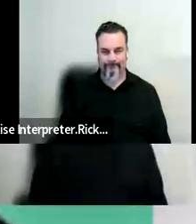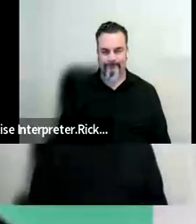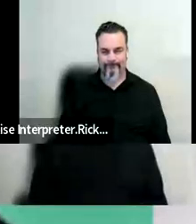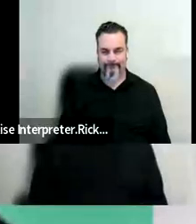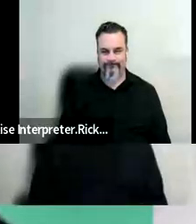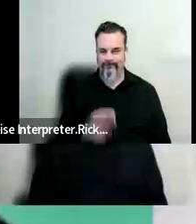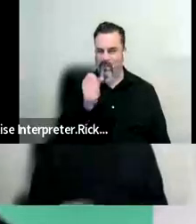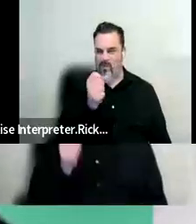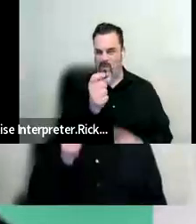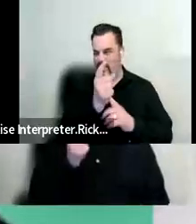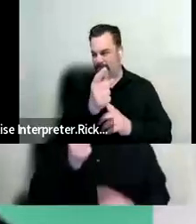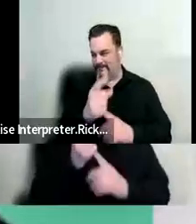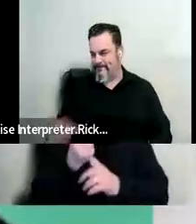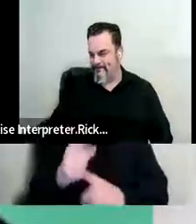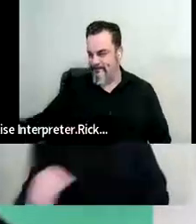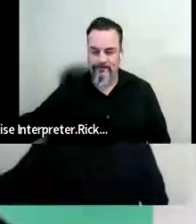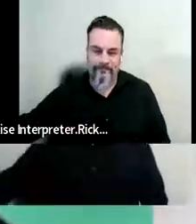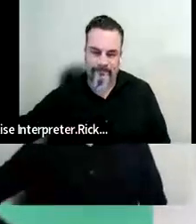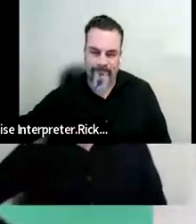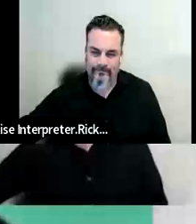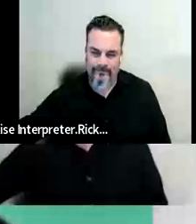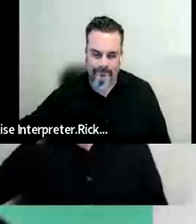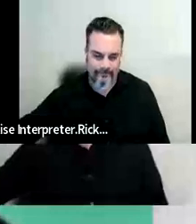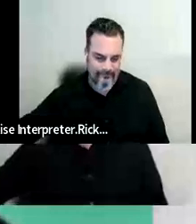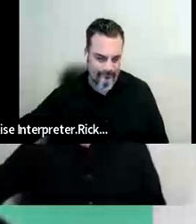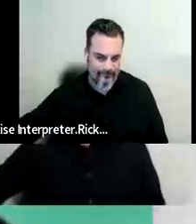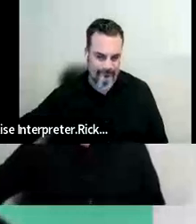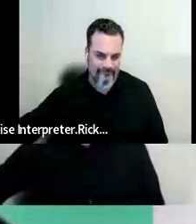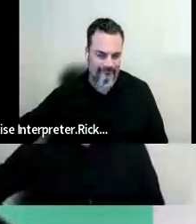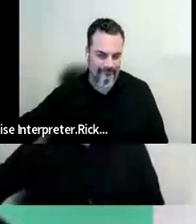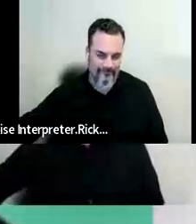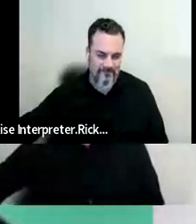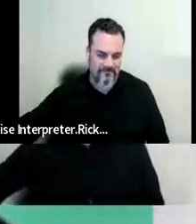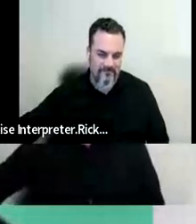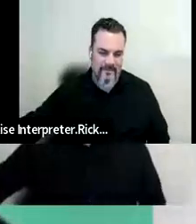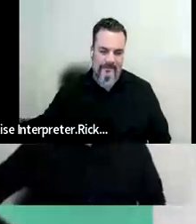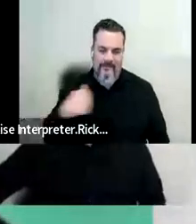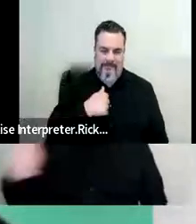Hold on one second, because this, I need to swap over. Sorry about that.